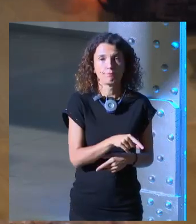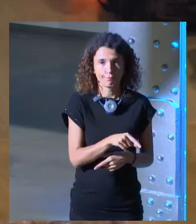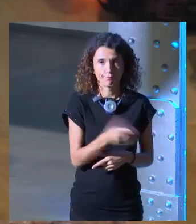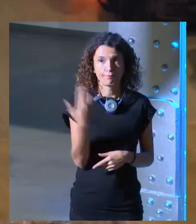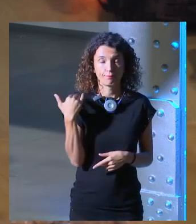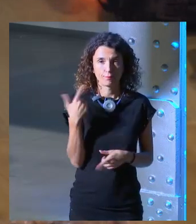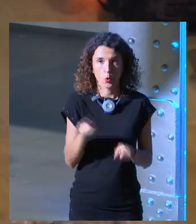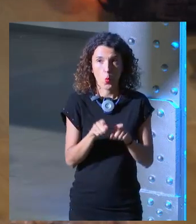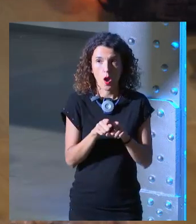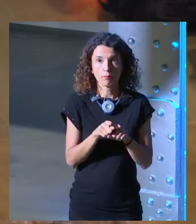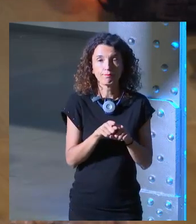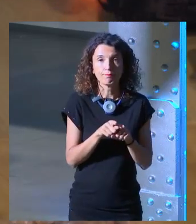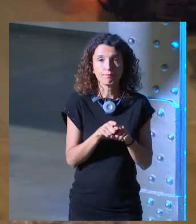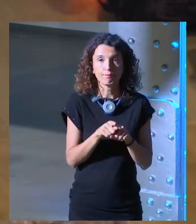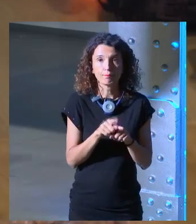all.